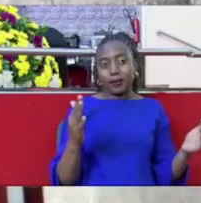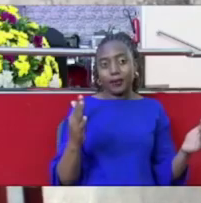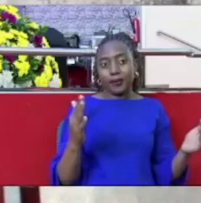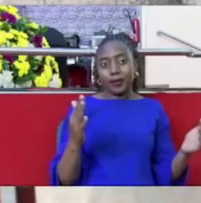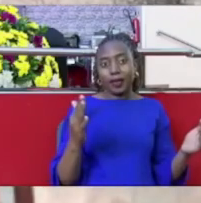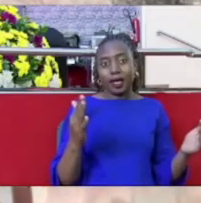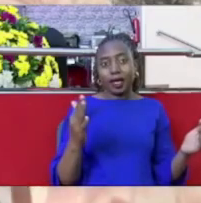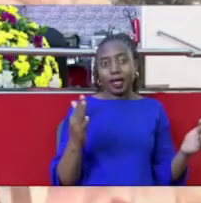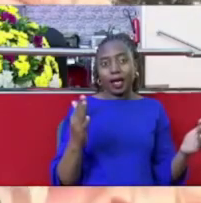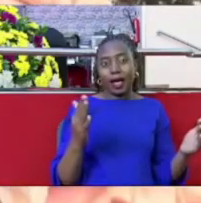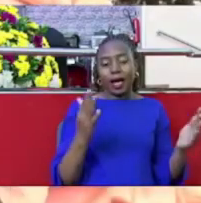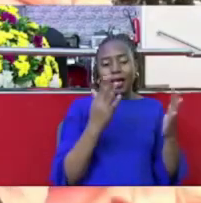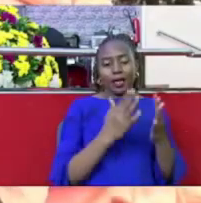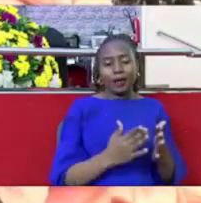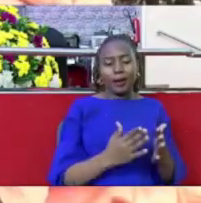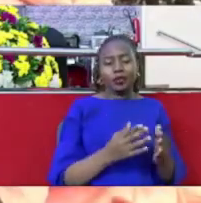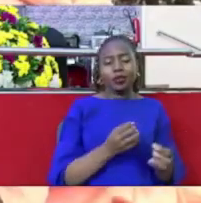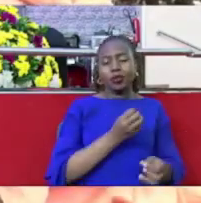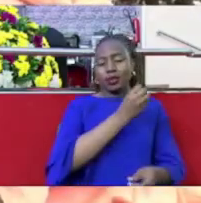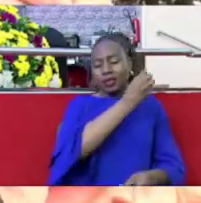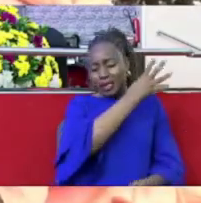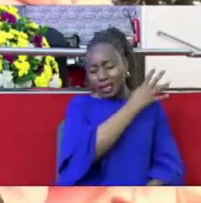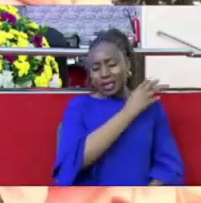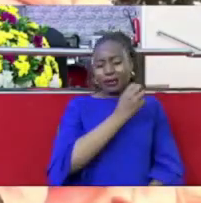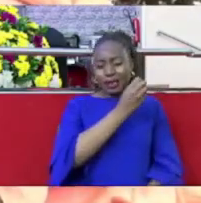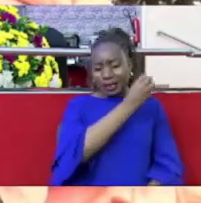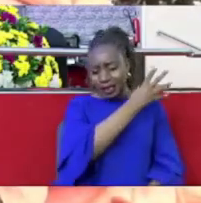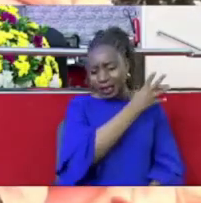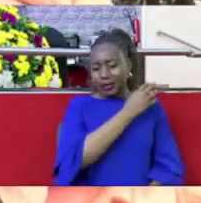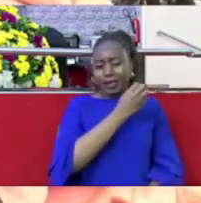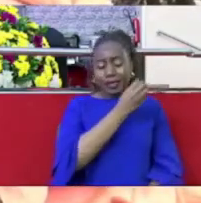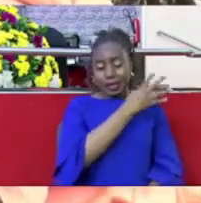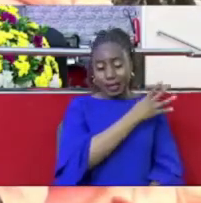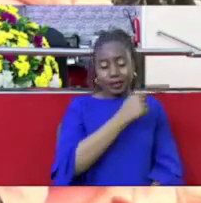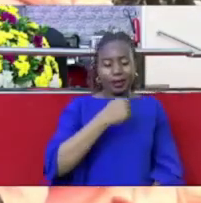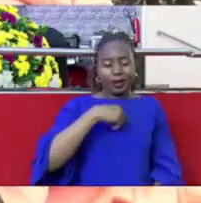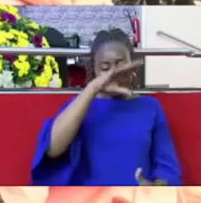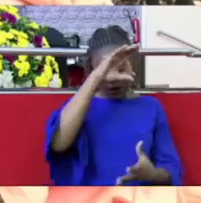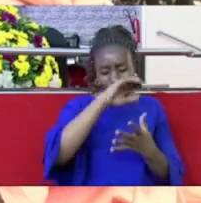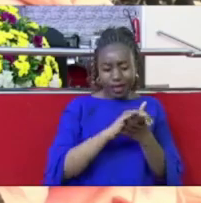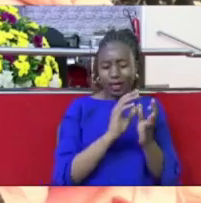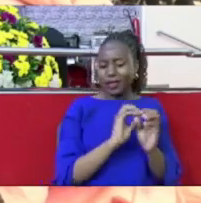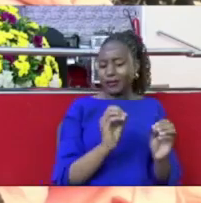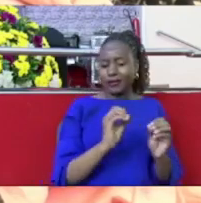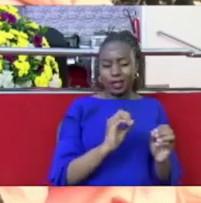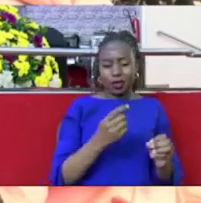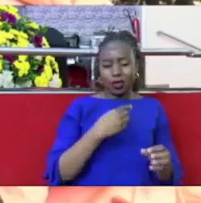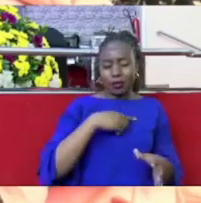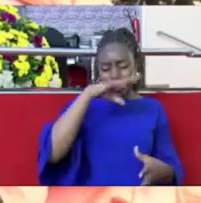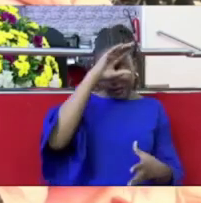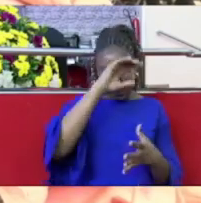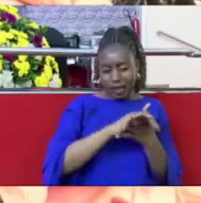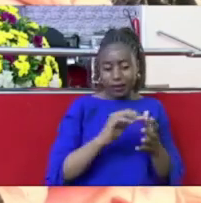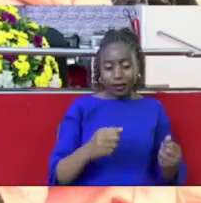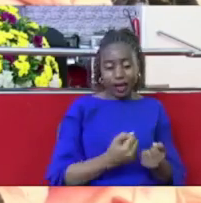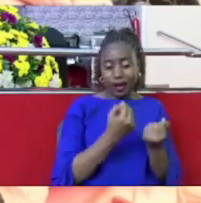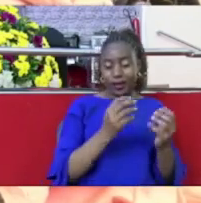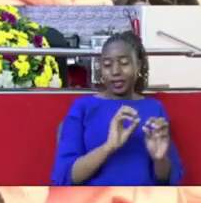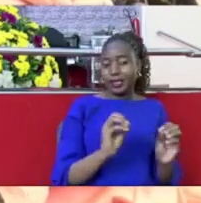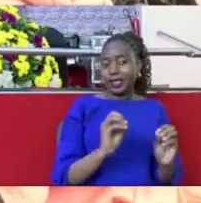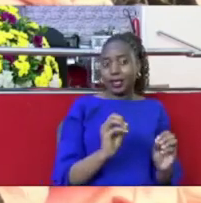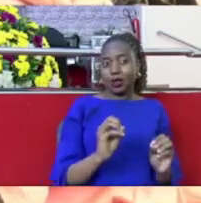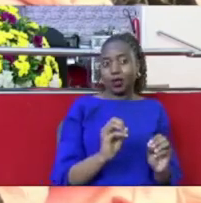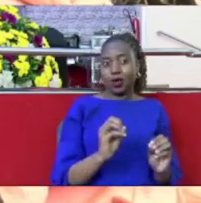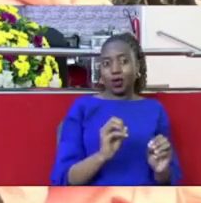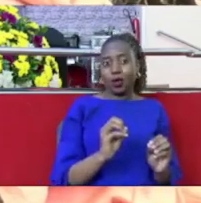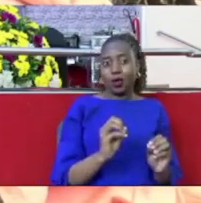kept on screaming, I don't believe it. No, I don't believe it's happening. Siamini inafanyika. Until the miracle